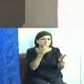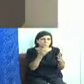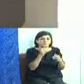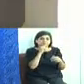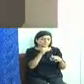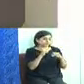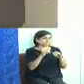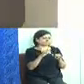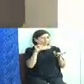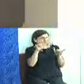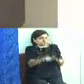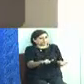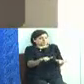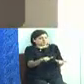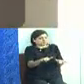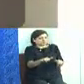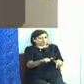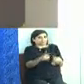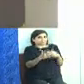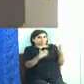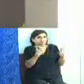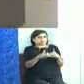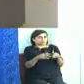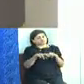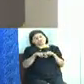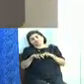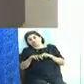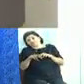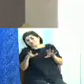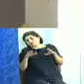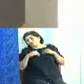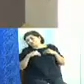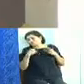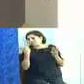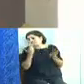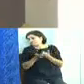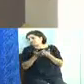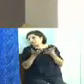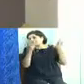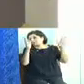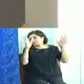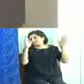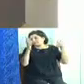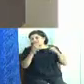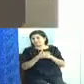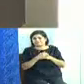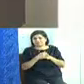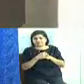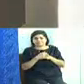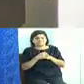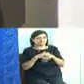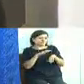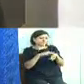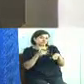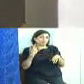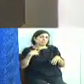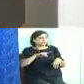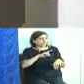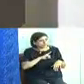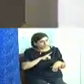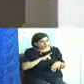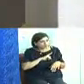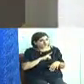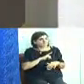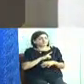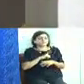sit back on your laurels and think, well, we're here, you know, we've done it. It calls us to be